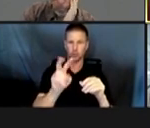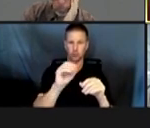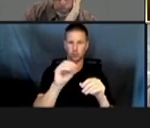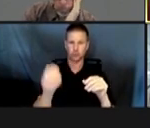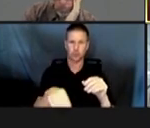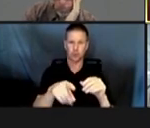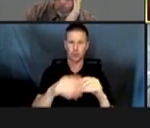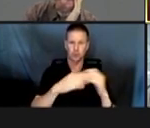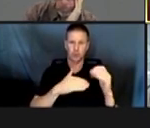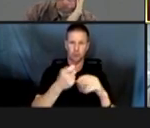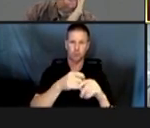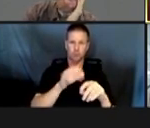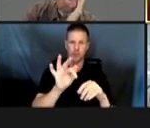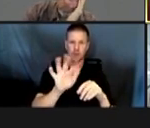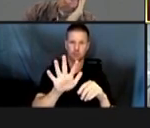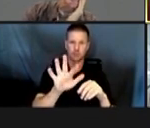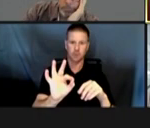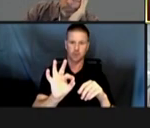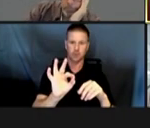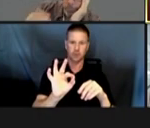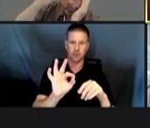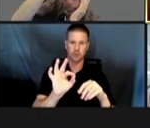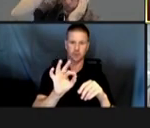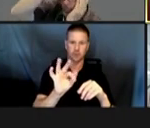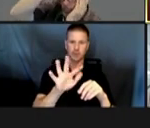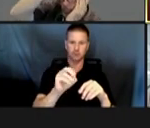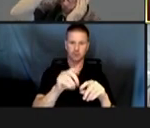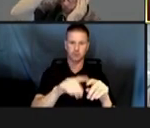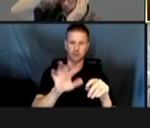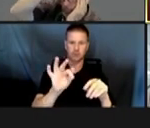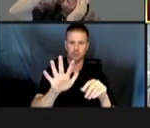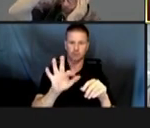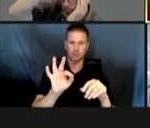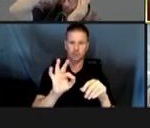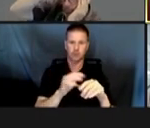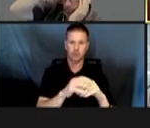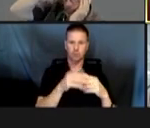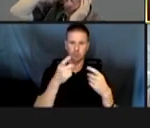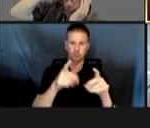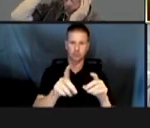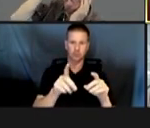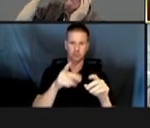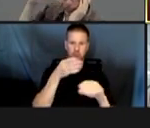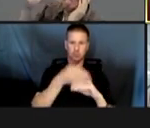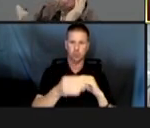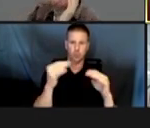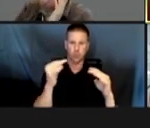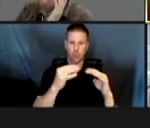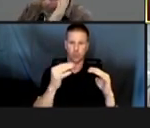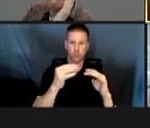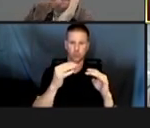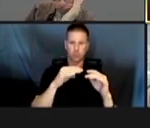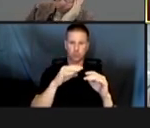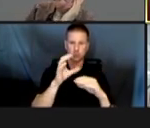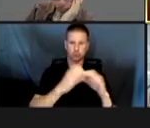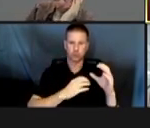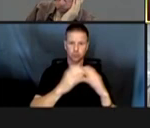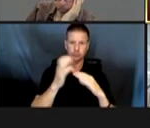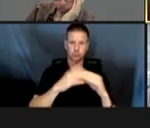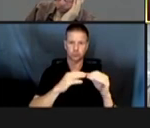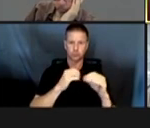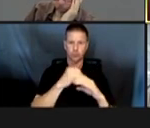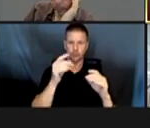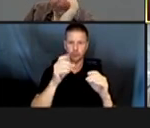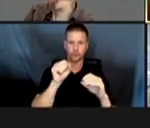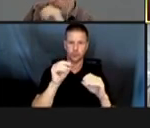them were built from 1950 to 1959 in the 50s during the post-war construction boom. And